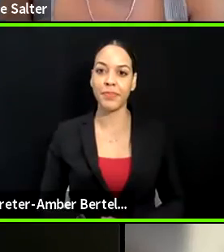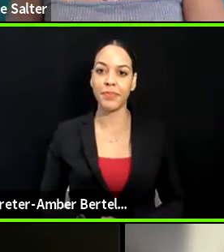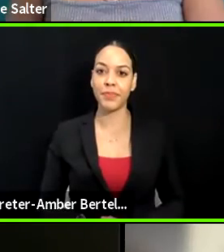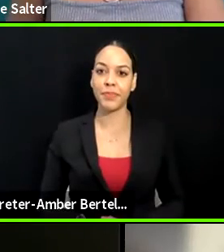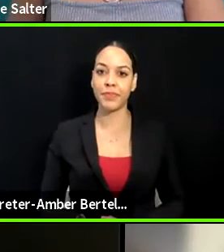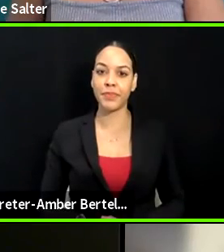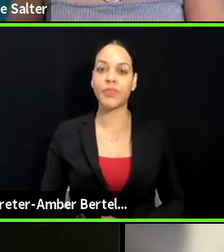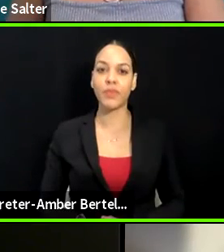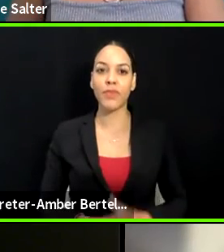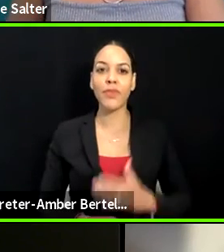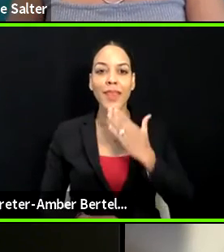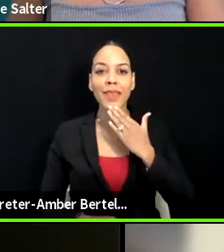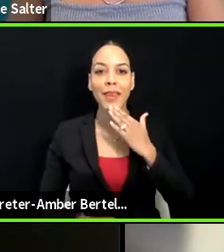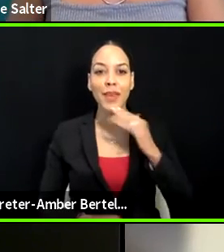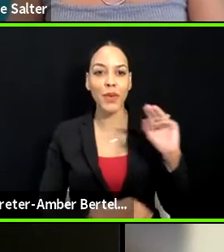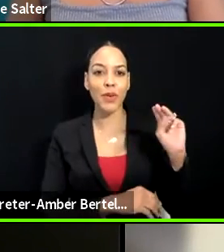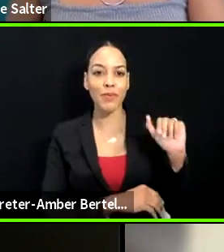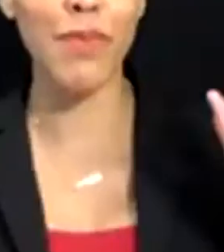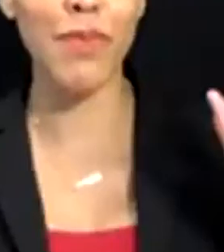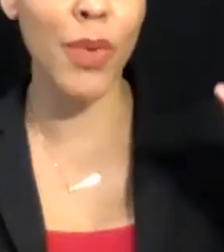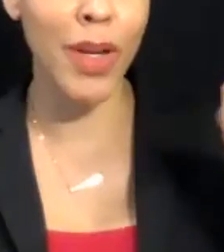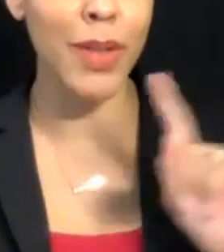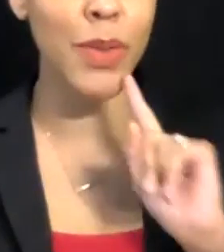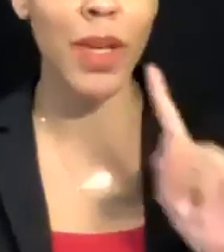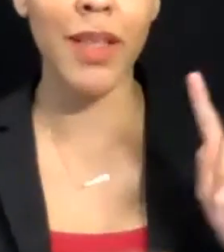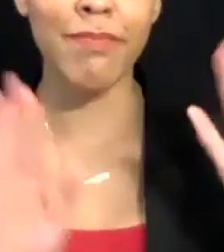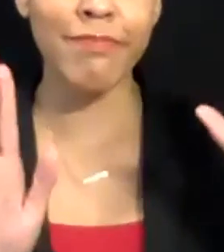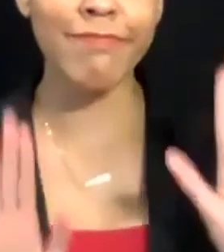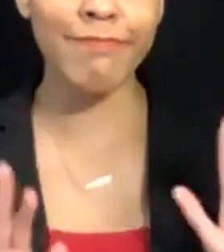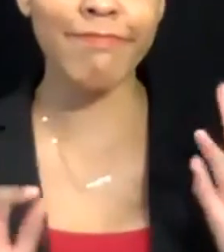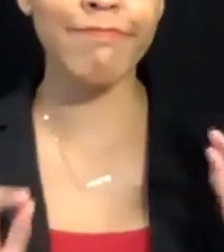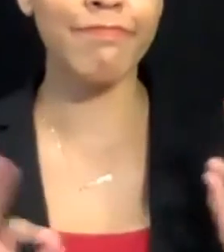Thank you, Maria. That was lovely.